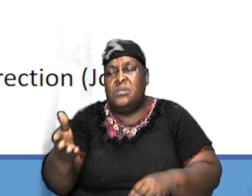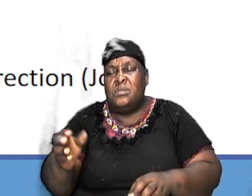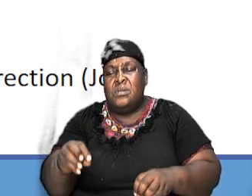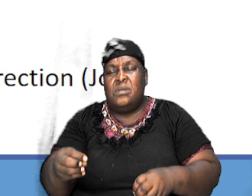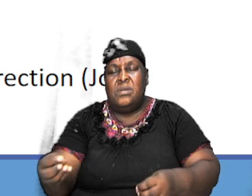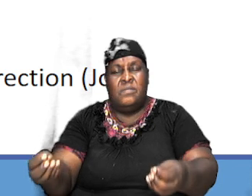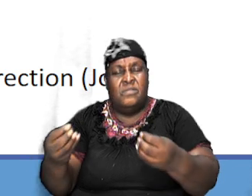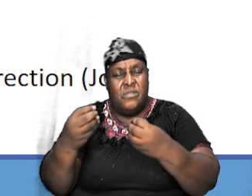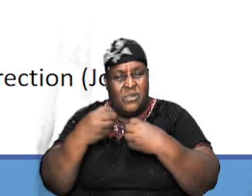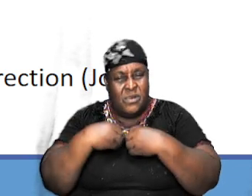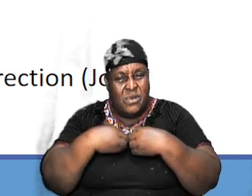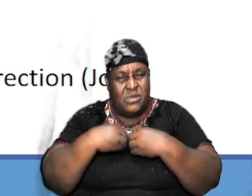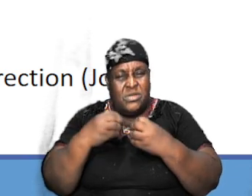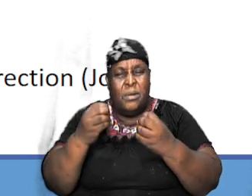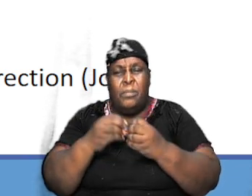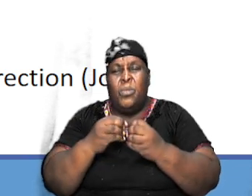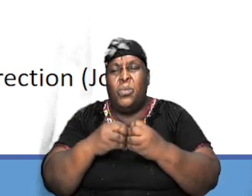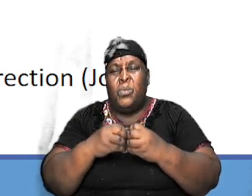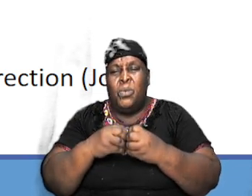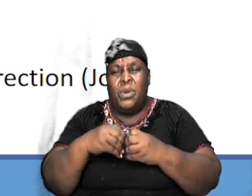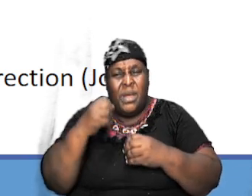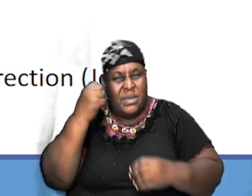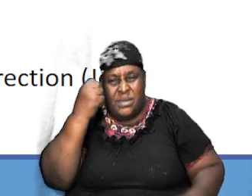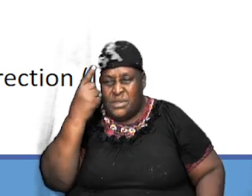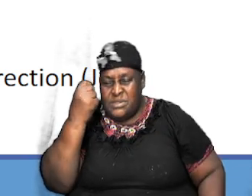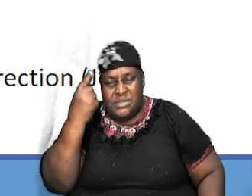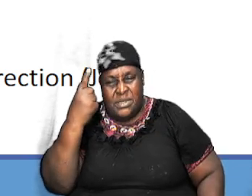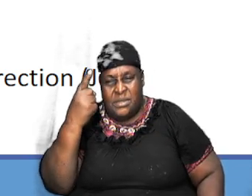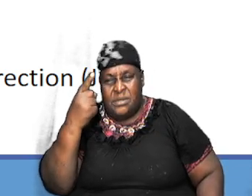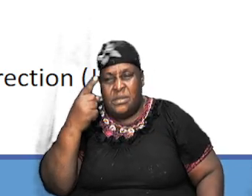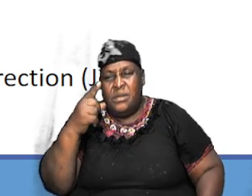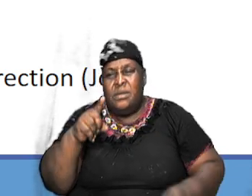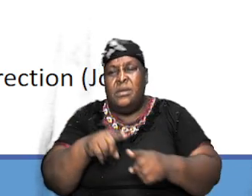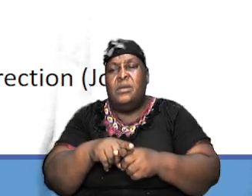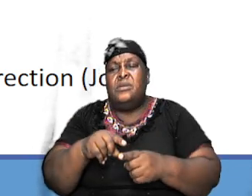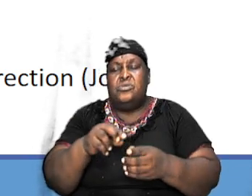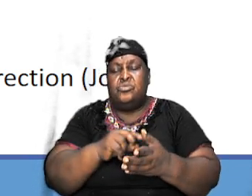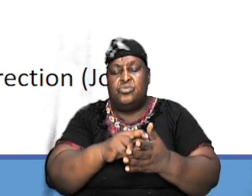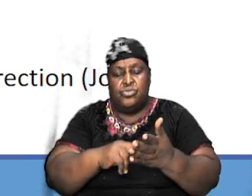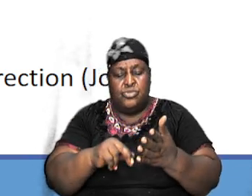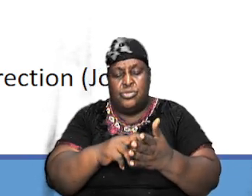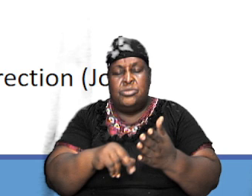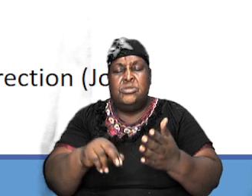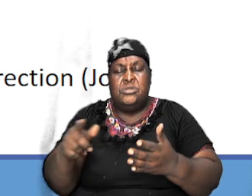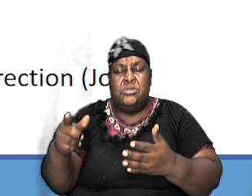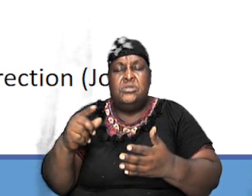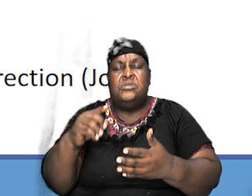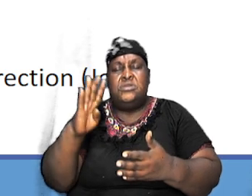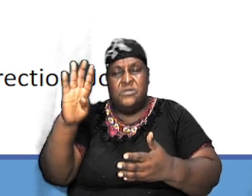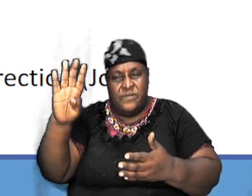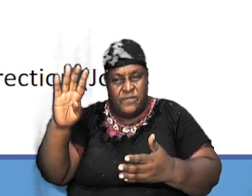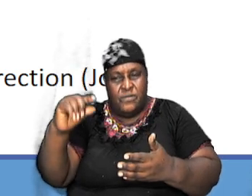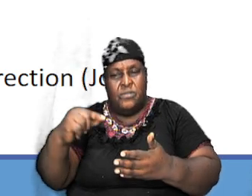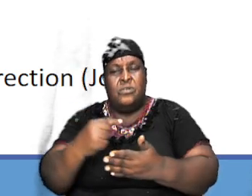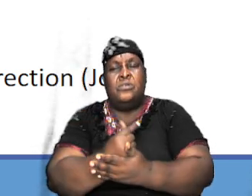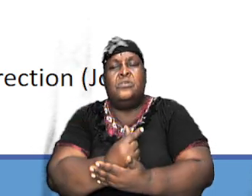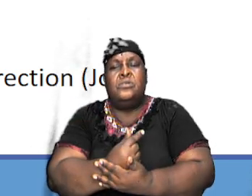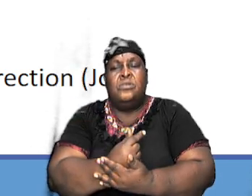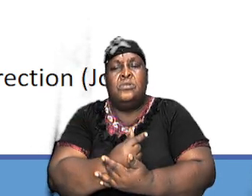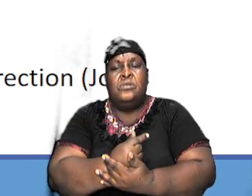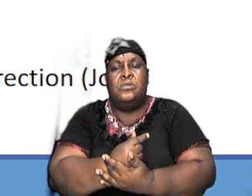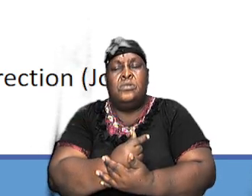bit more insight as we read these gospel books. Most of what is written here you can find